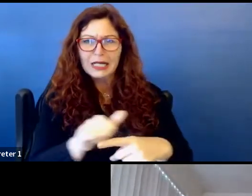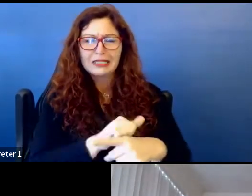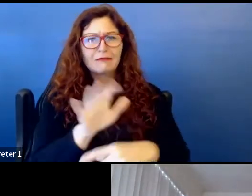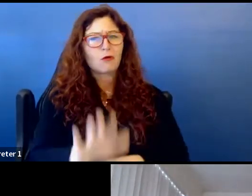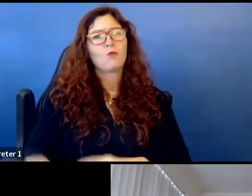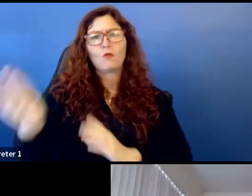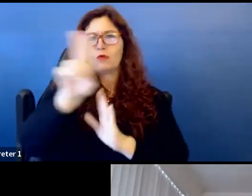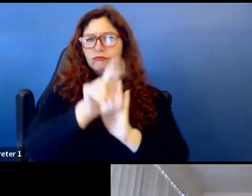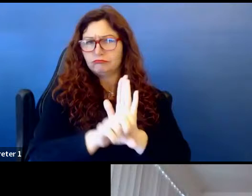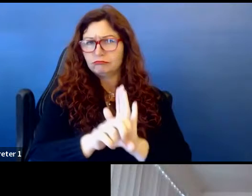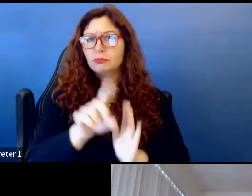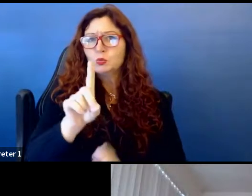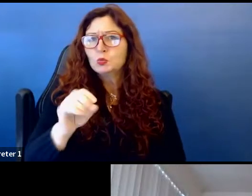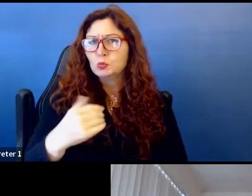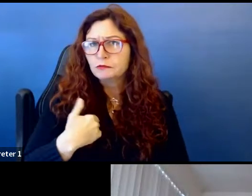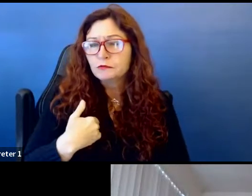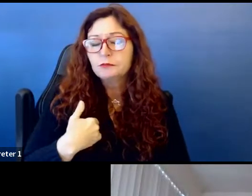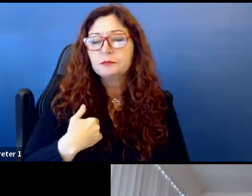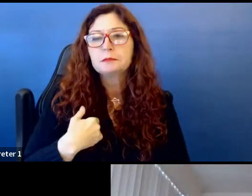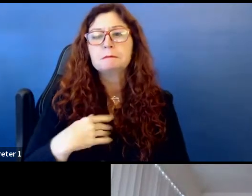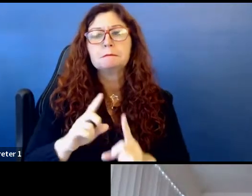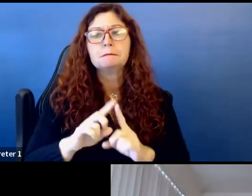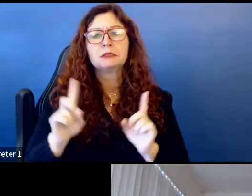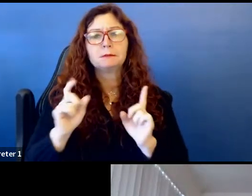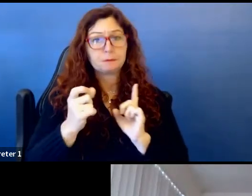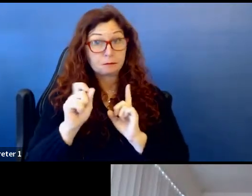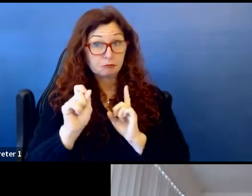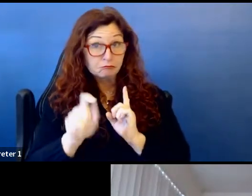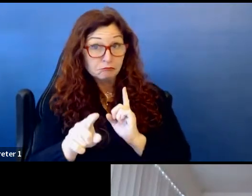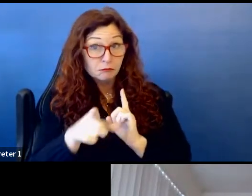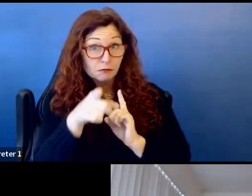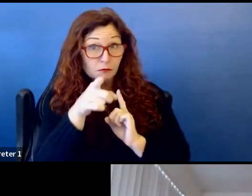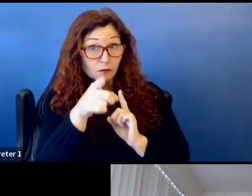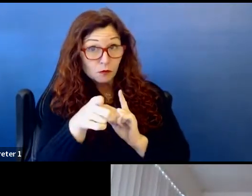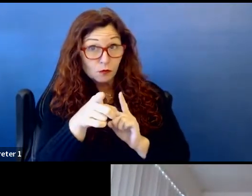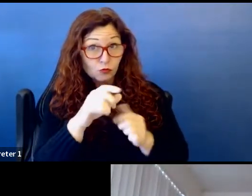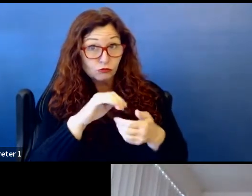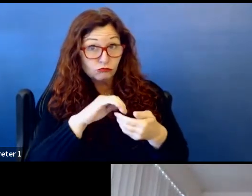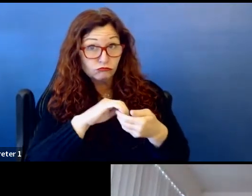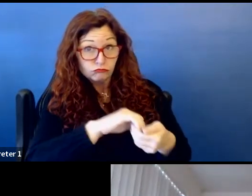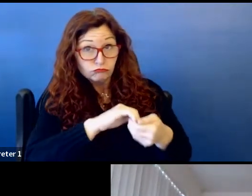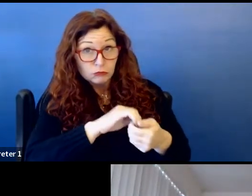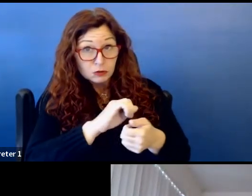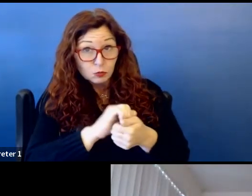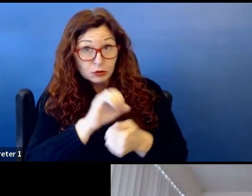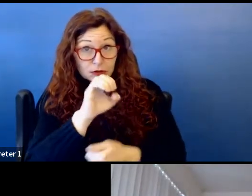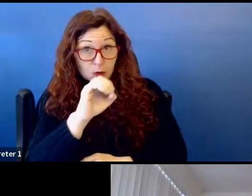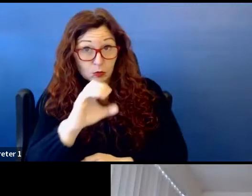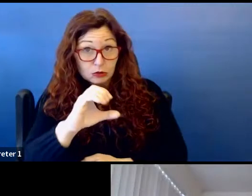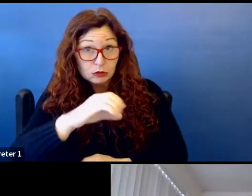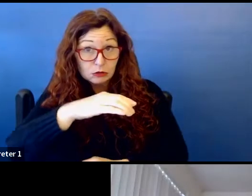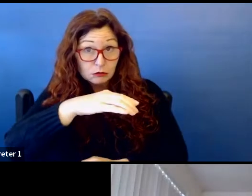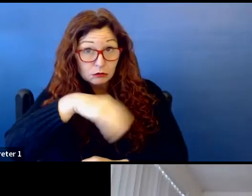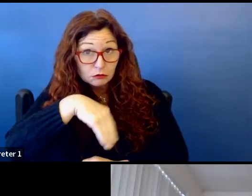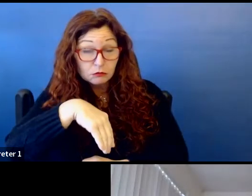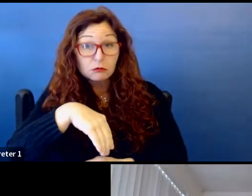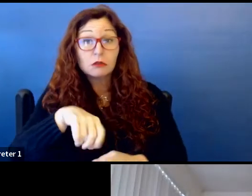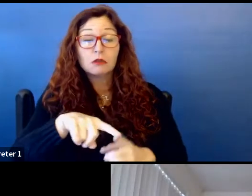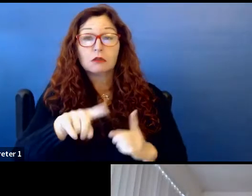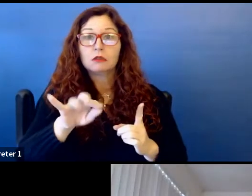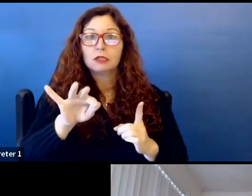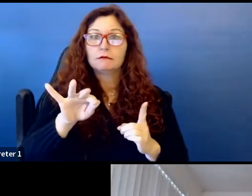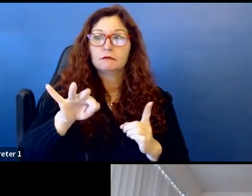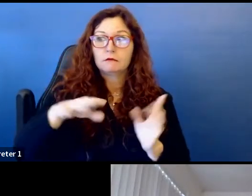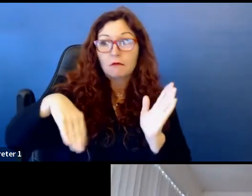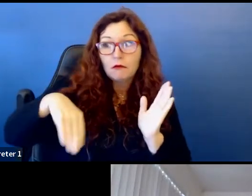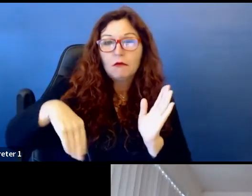my first question is have you been able to engage with them and if you haven't what do we need to do to improve that